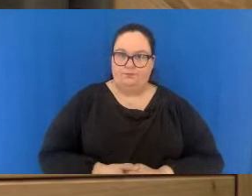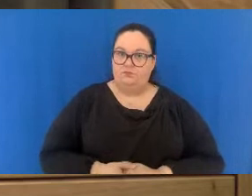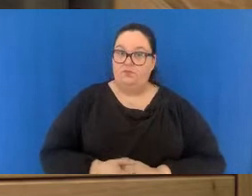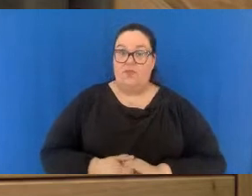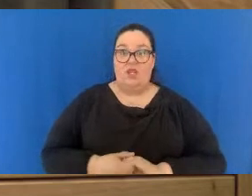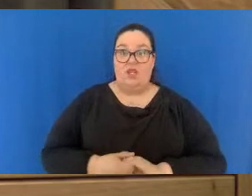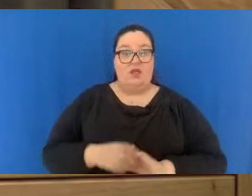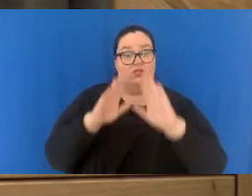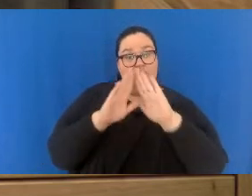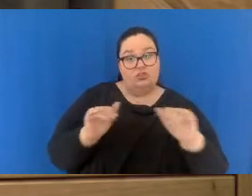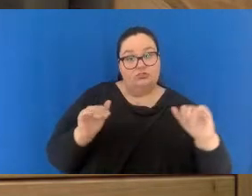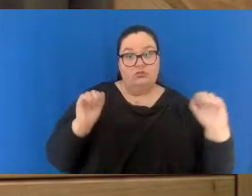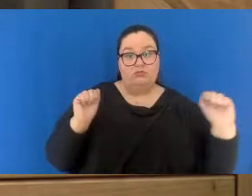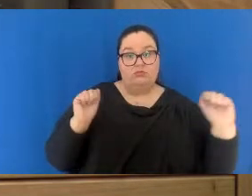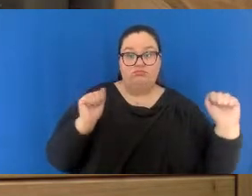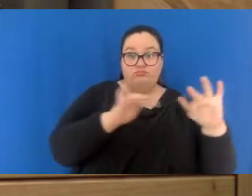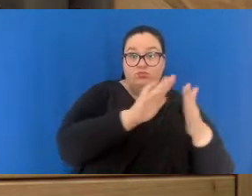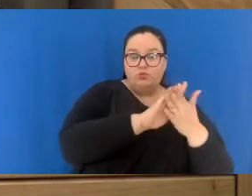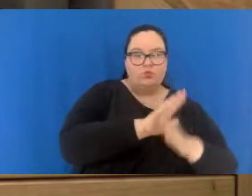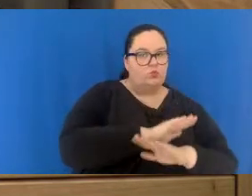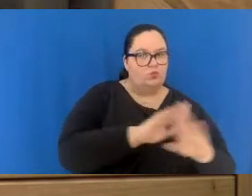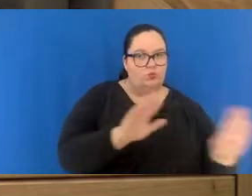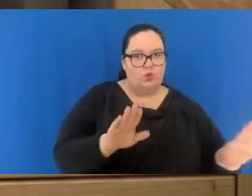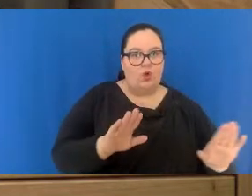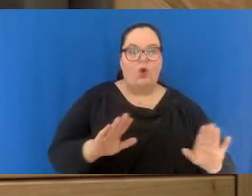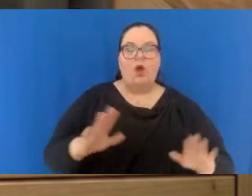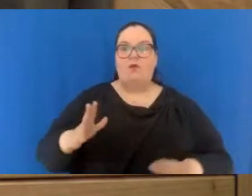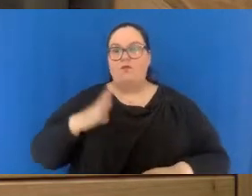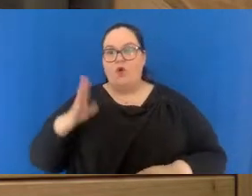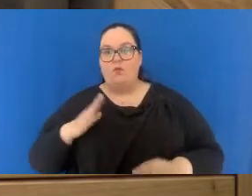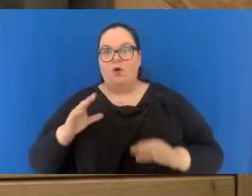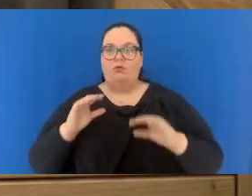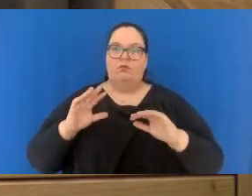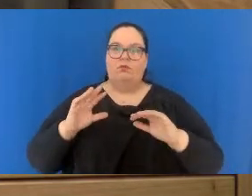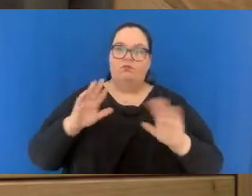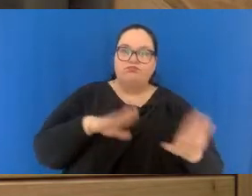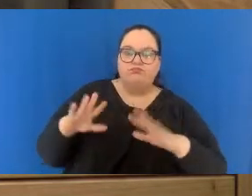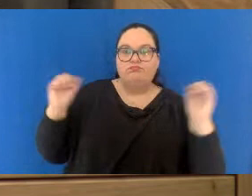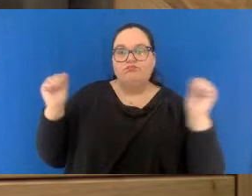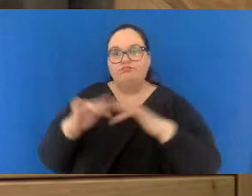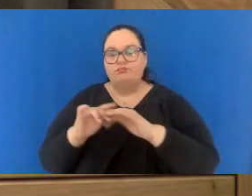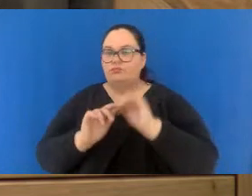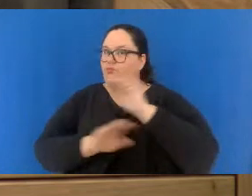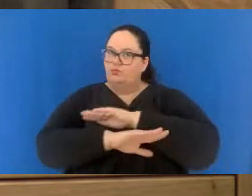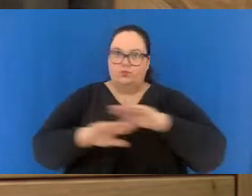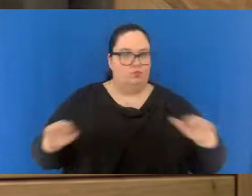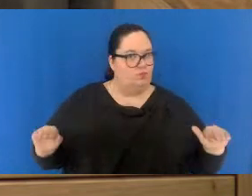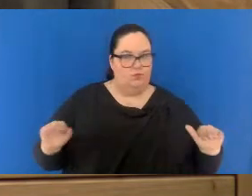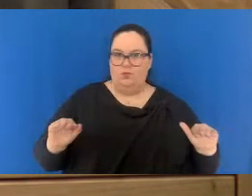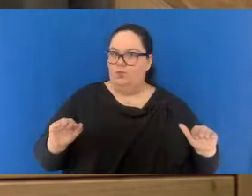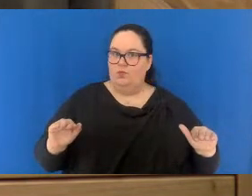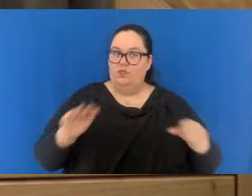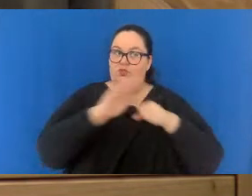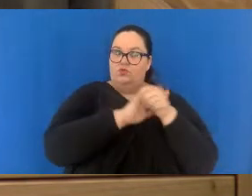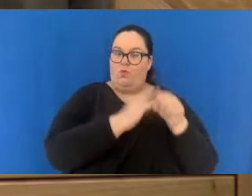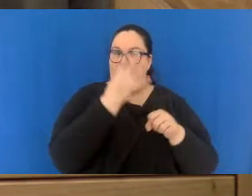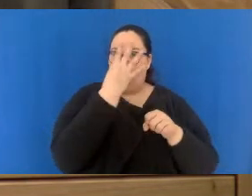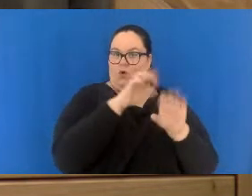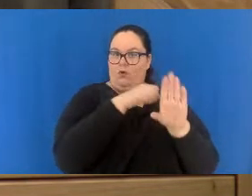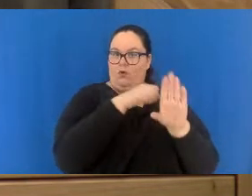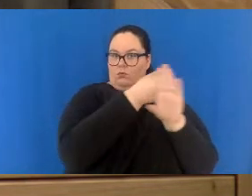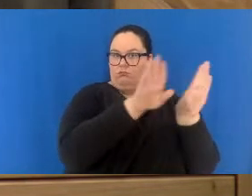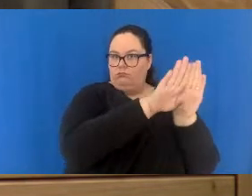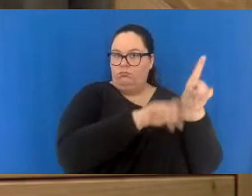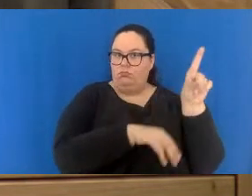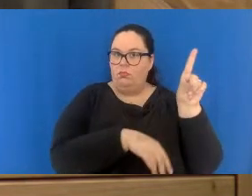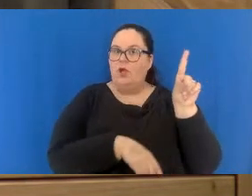informal or formal gatherings are permitted. People should remain inside as much as possible and should only leave